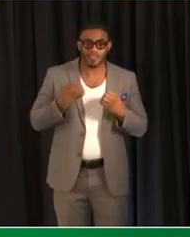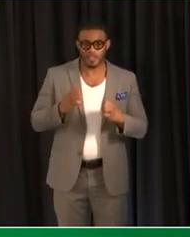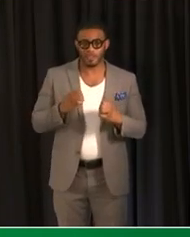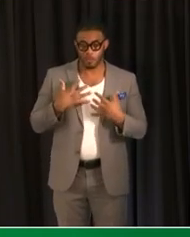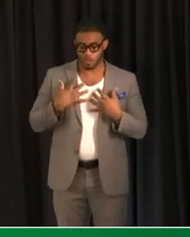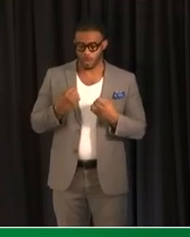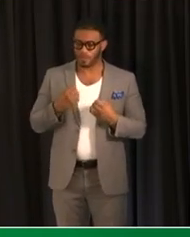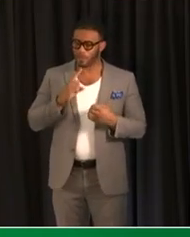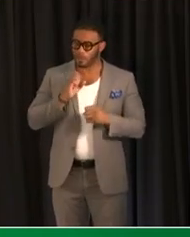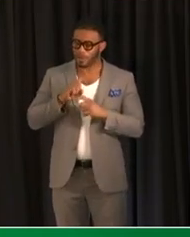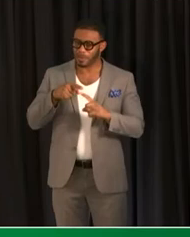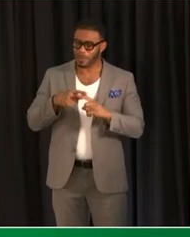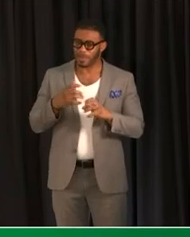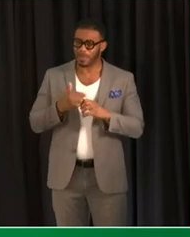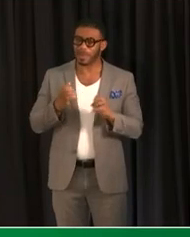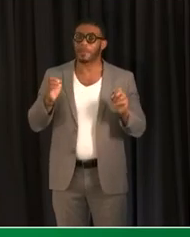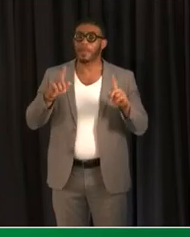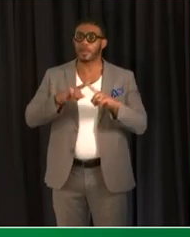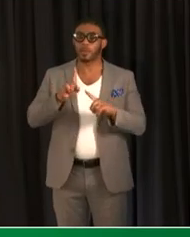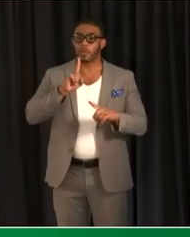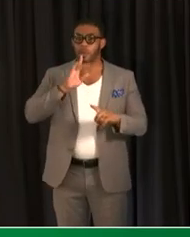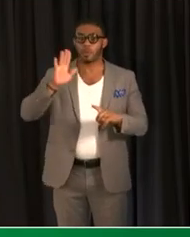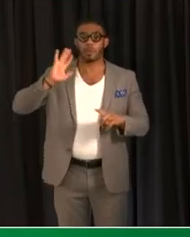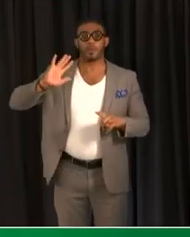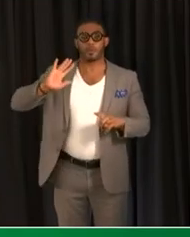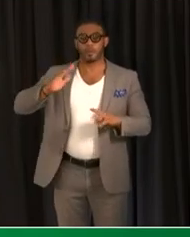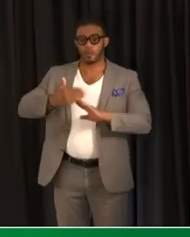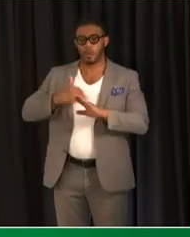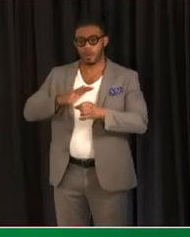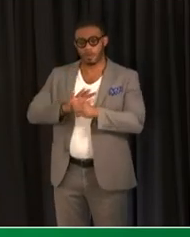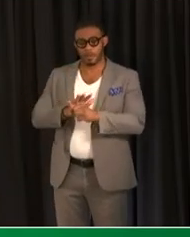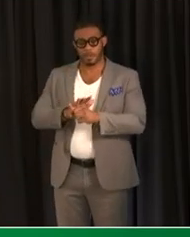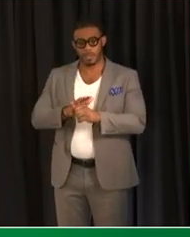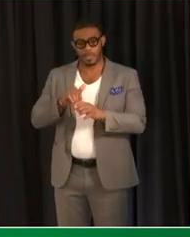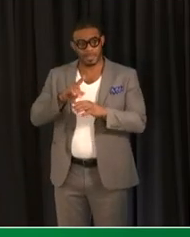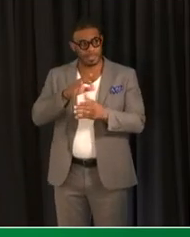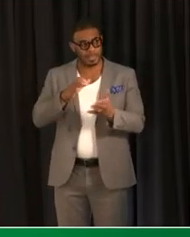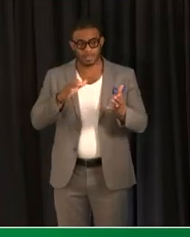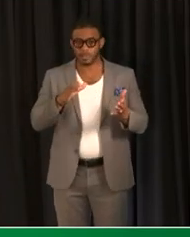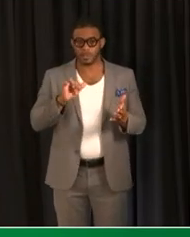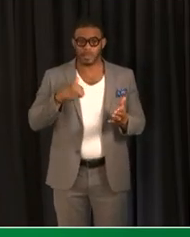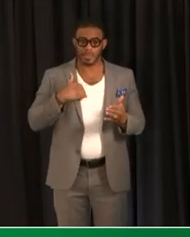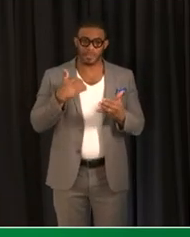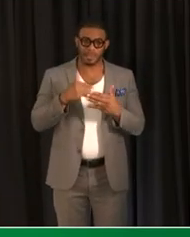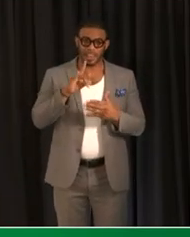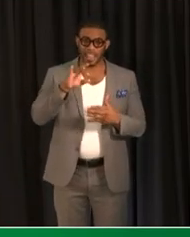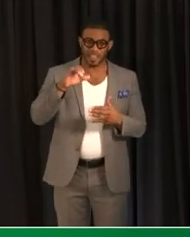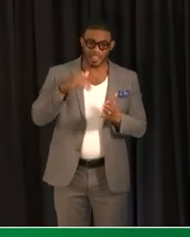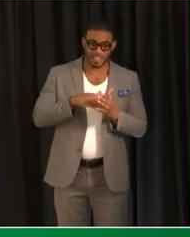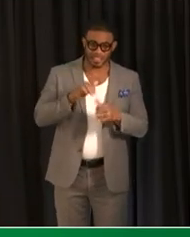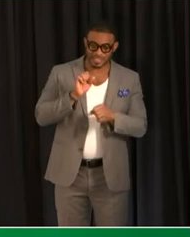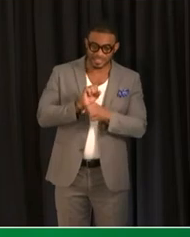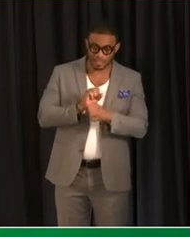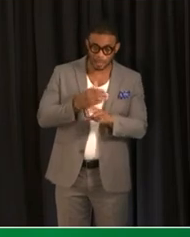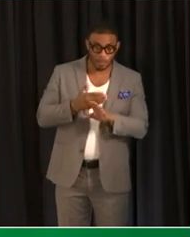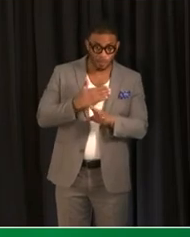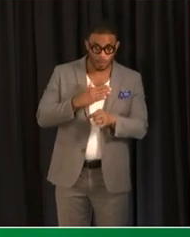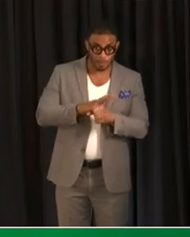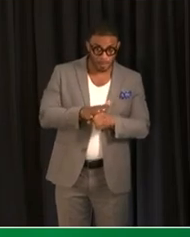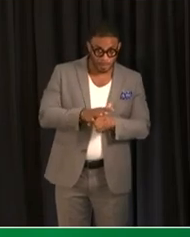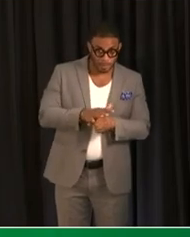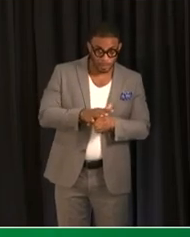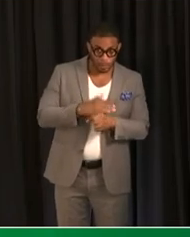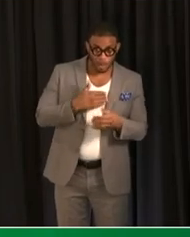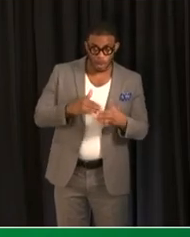recovery efforts. And recovery is really about getting back to where we were. So in the District of Columbia, we had nearly 800,000 jobs before